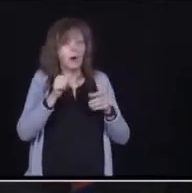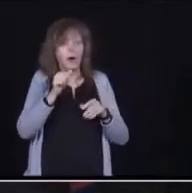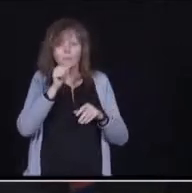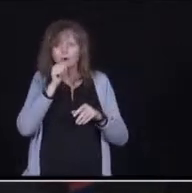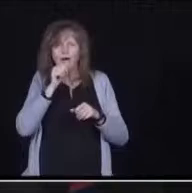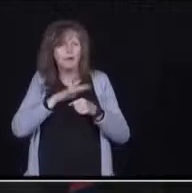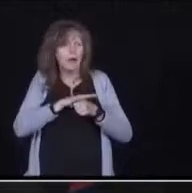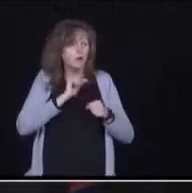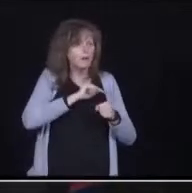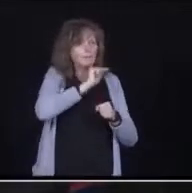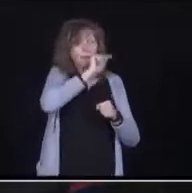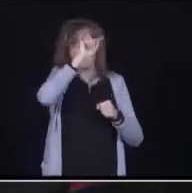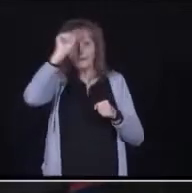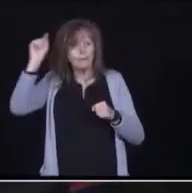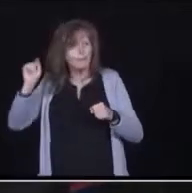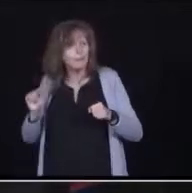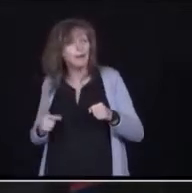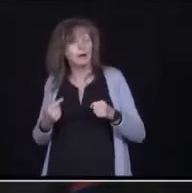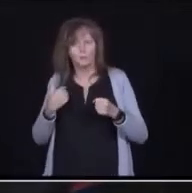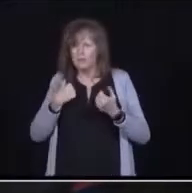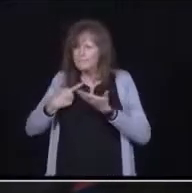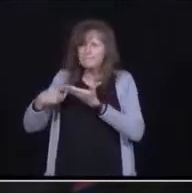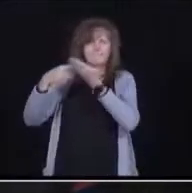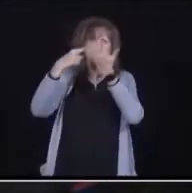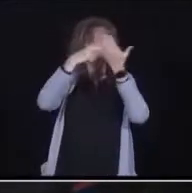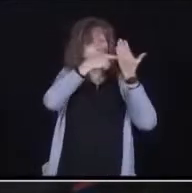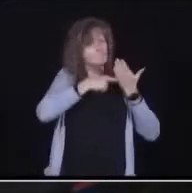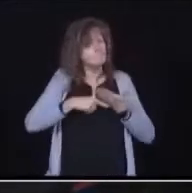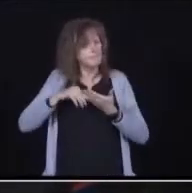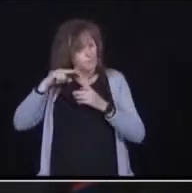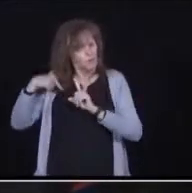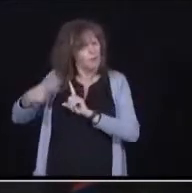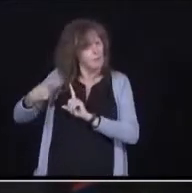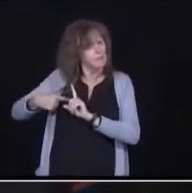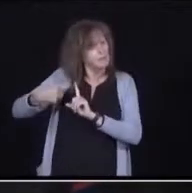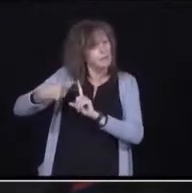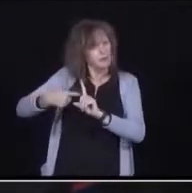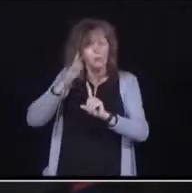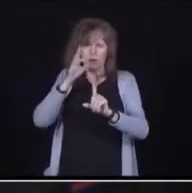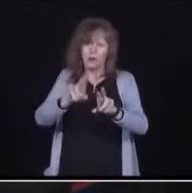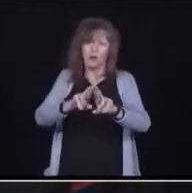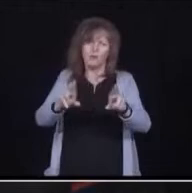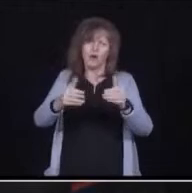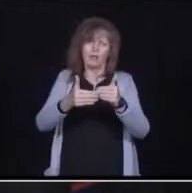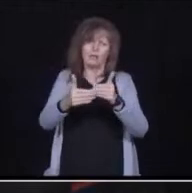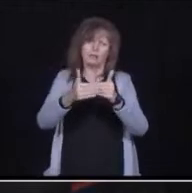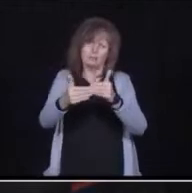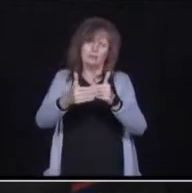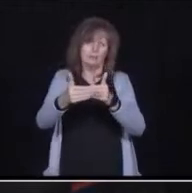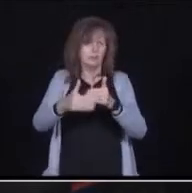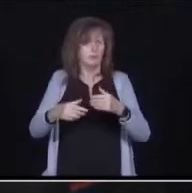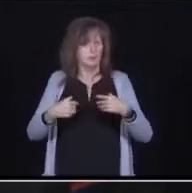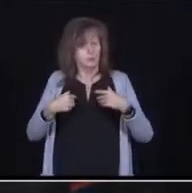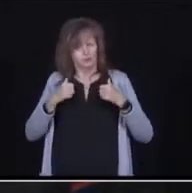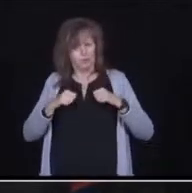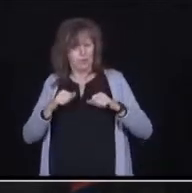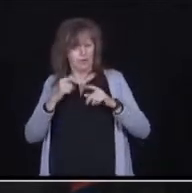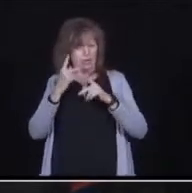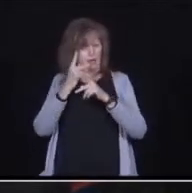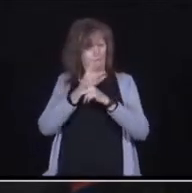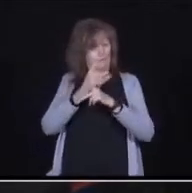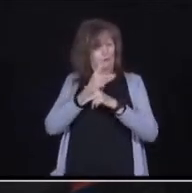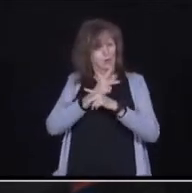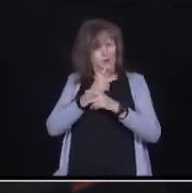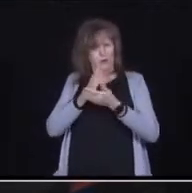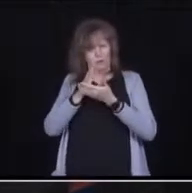them over months now. So they're going to be ready, and we're working out a few details with the private sector. But you know what